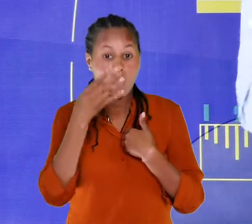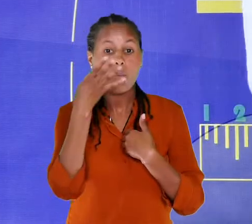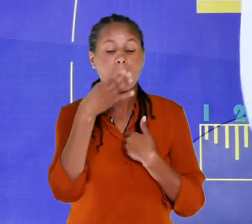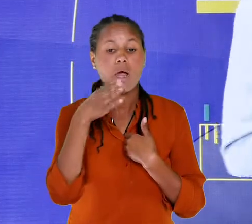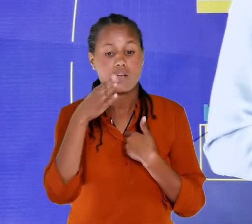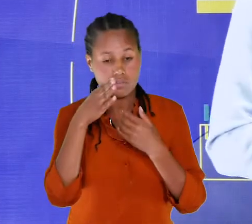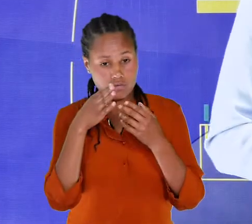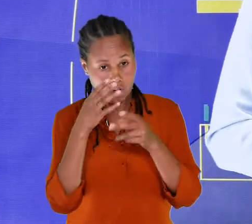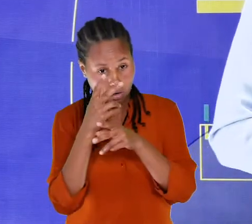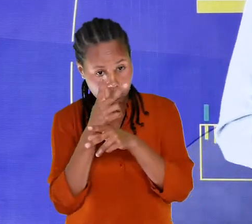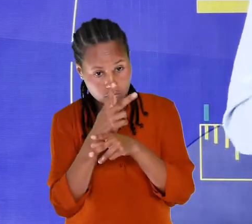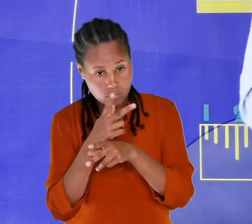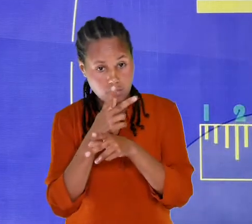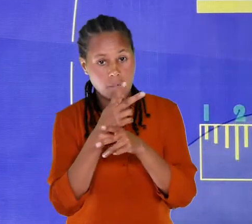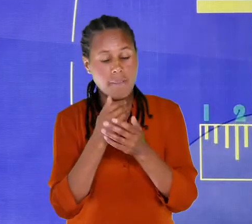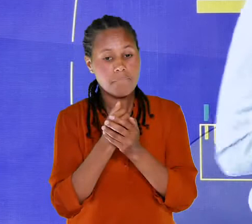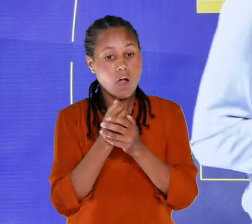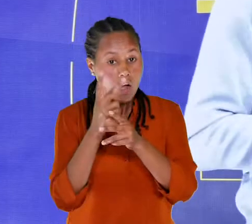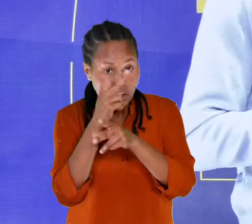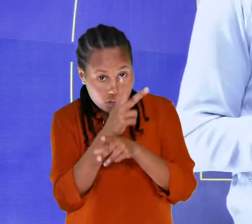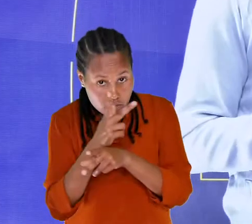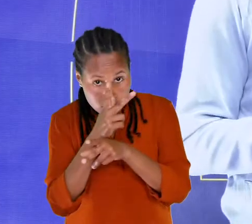to write. Ready?